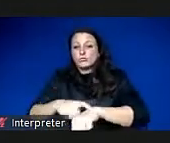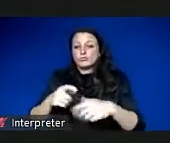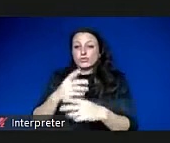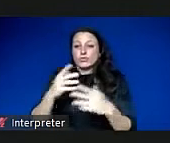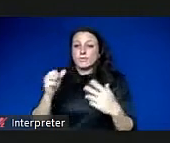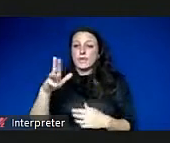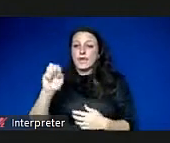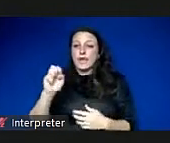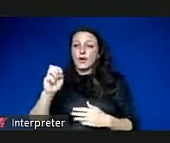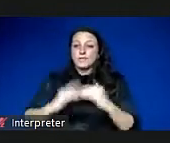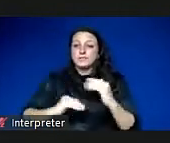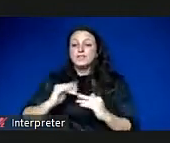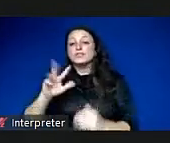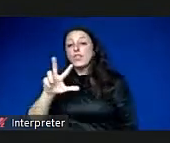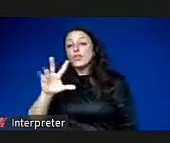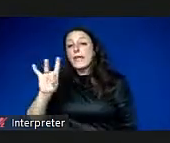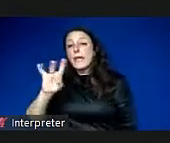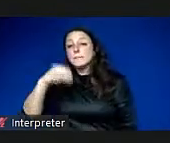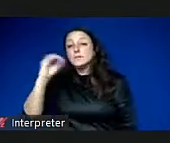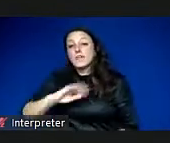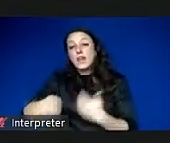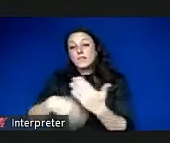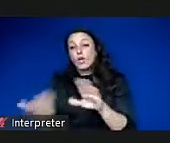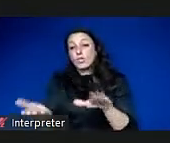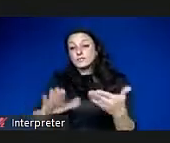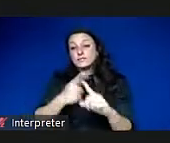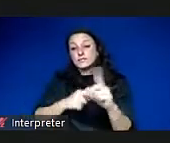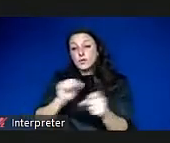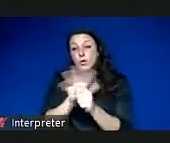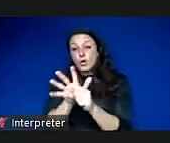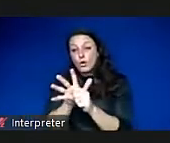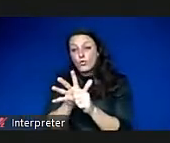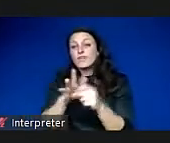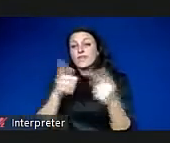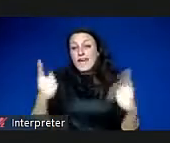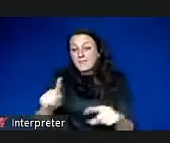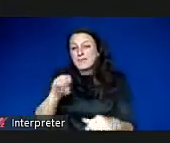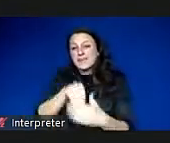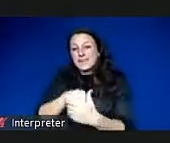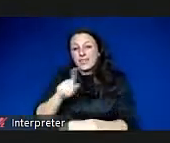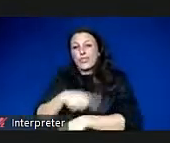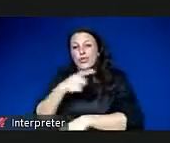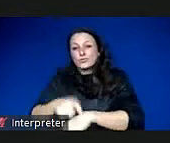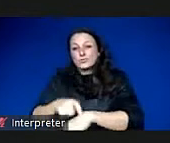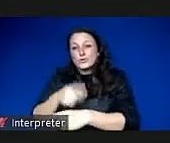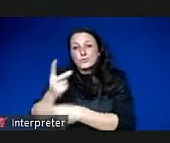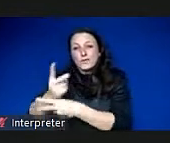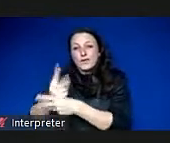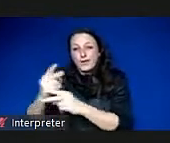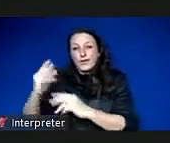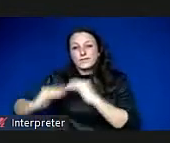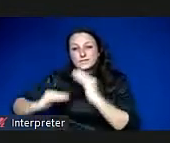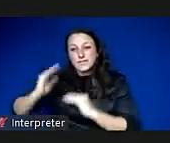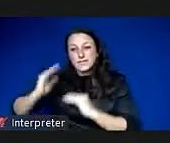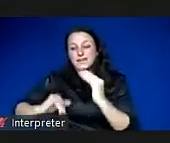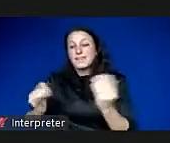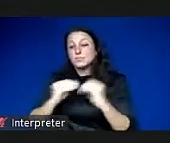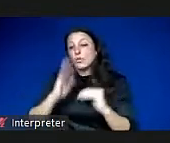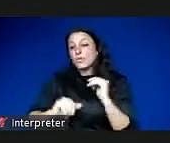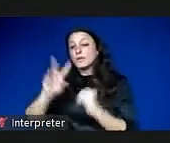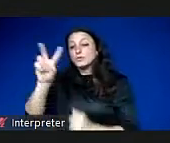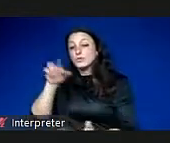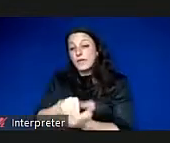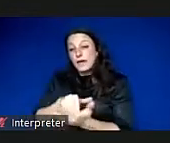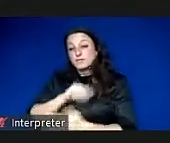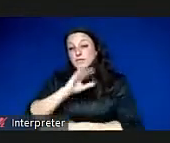38% of all deaths from COVID have occurred in these facilities. That's more than 2,000 Coloradans residing